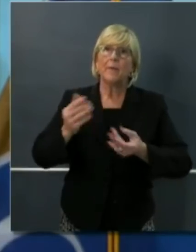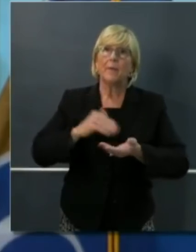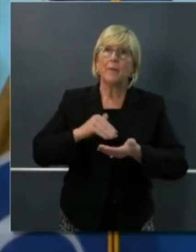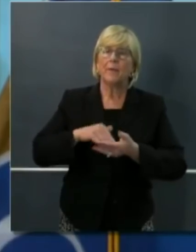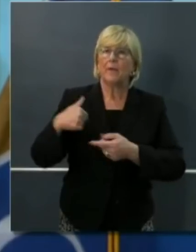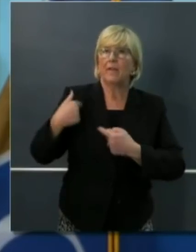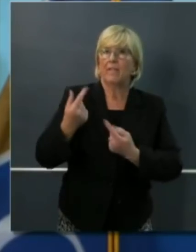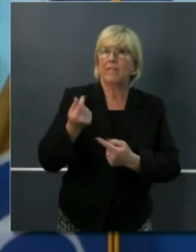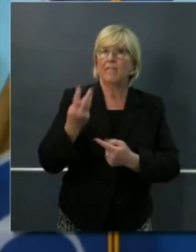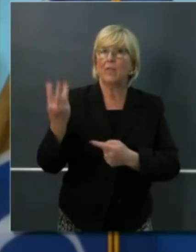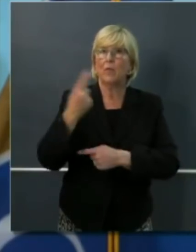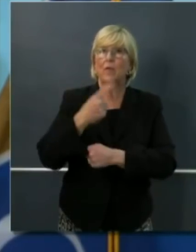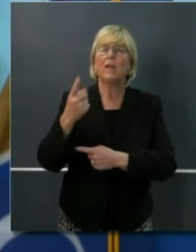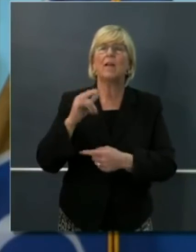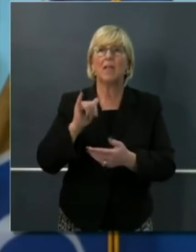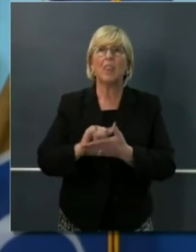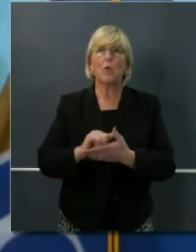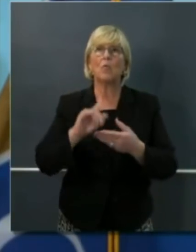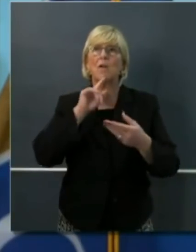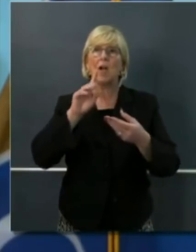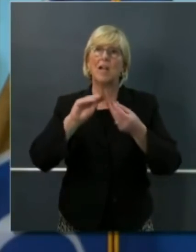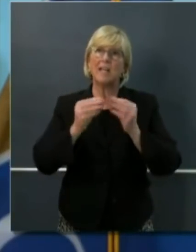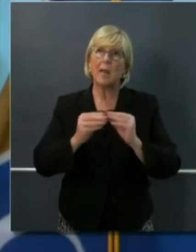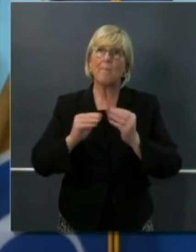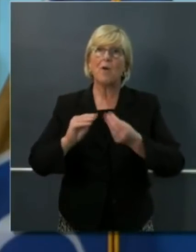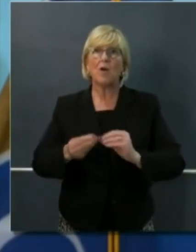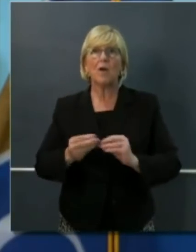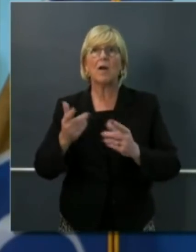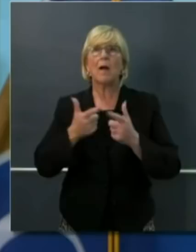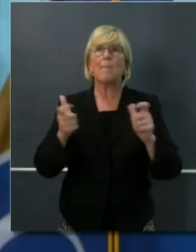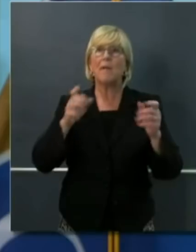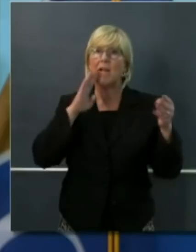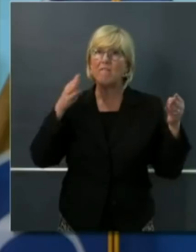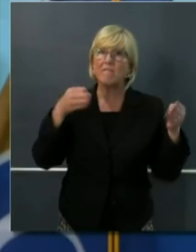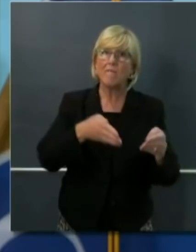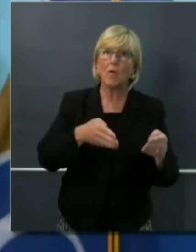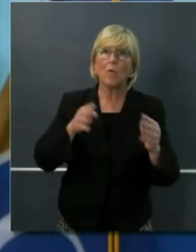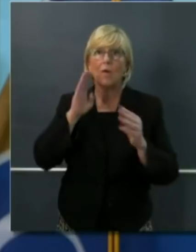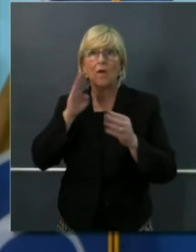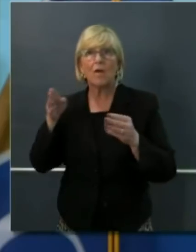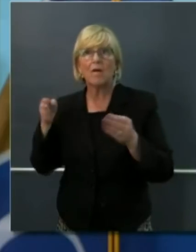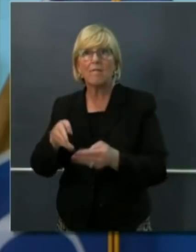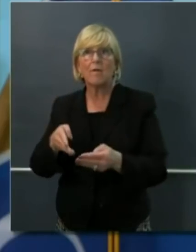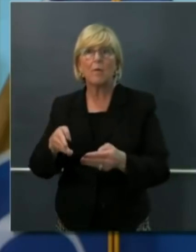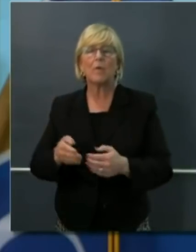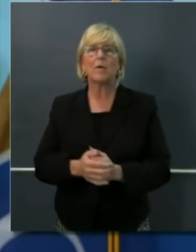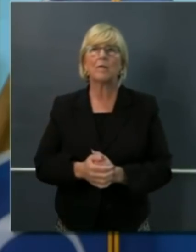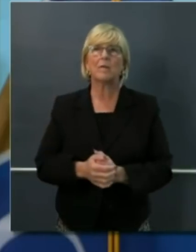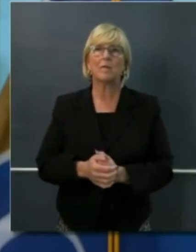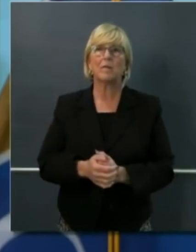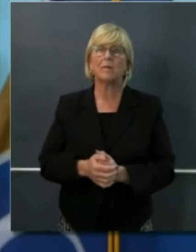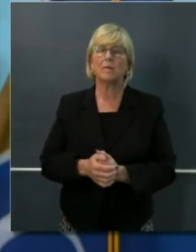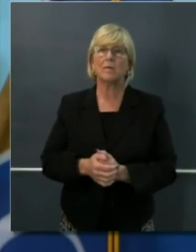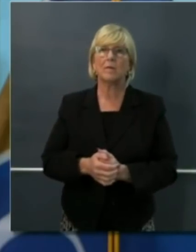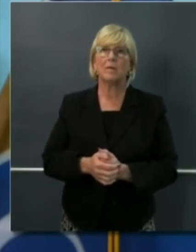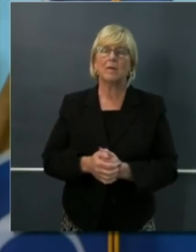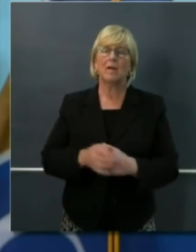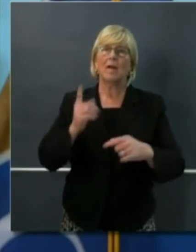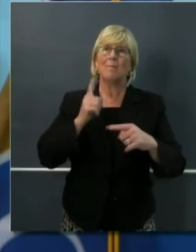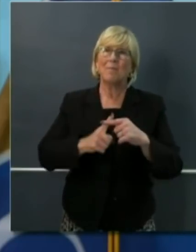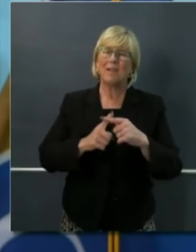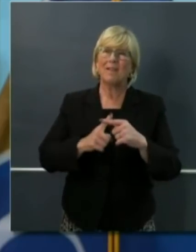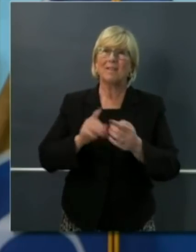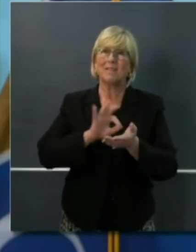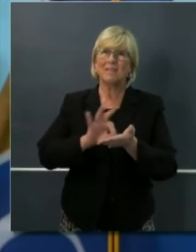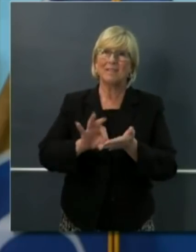weeks, that those are the 2 numbers that are the biggest focus of our attention, in addition, of course, to the tragic number of lives